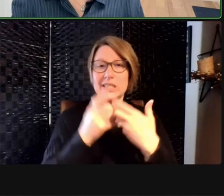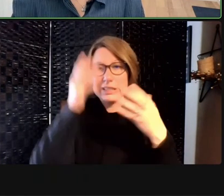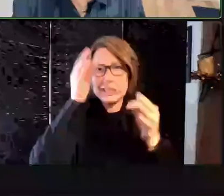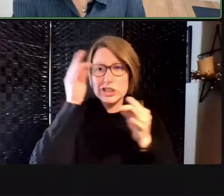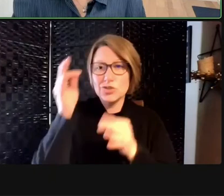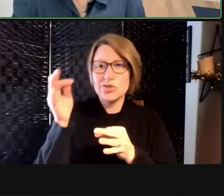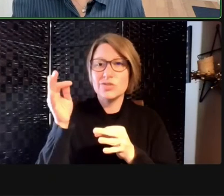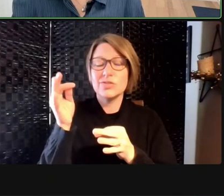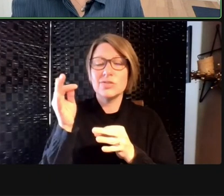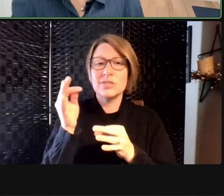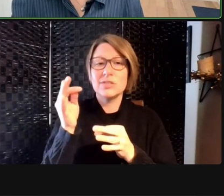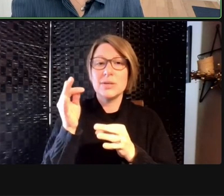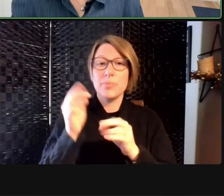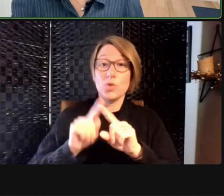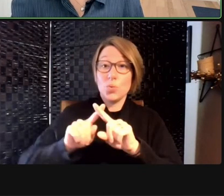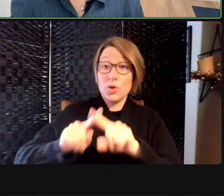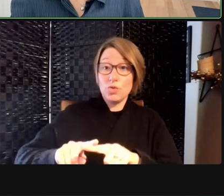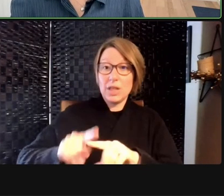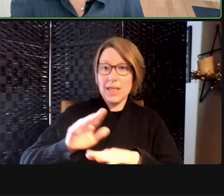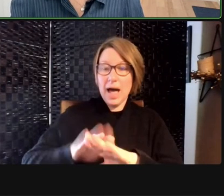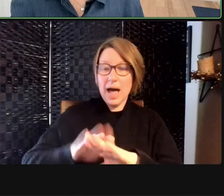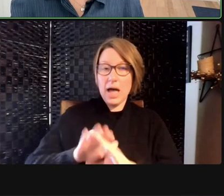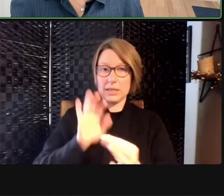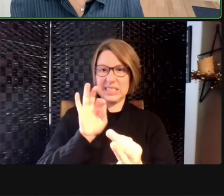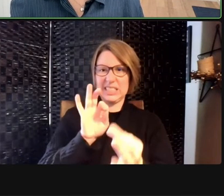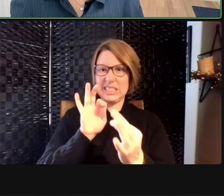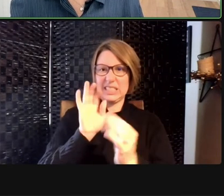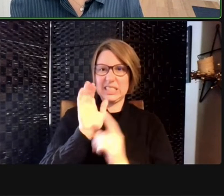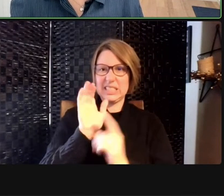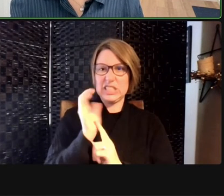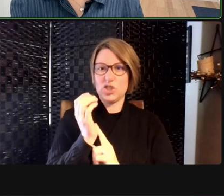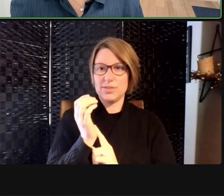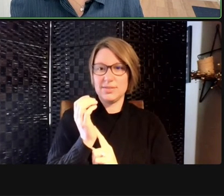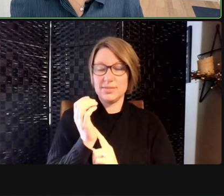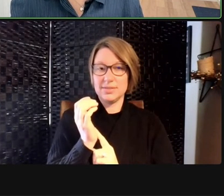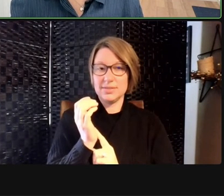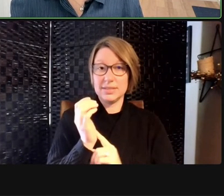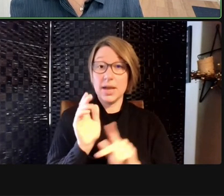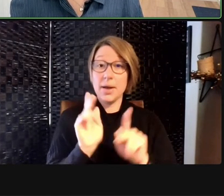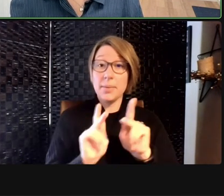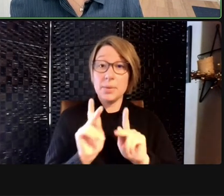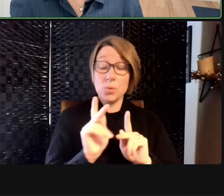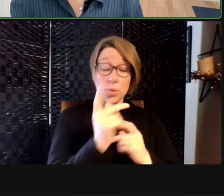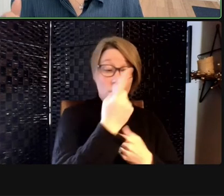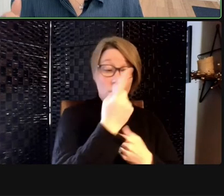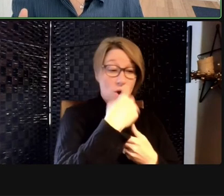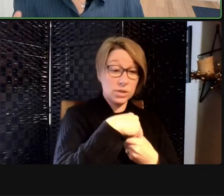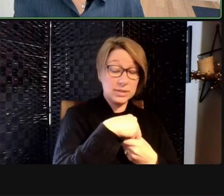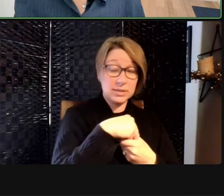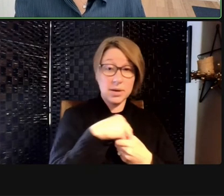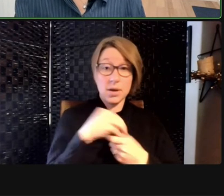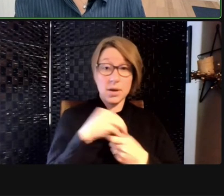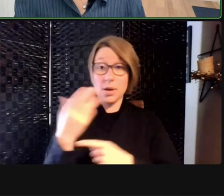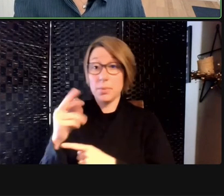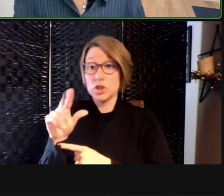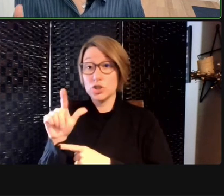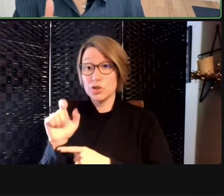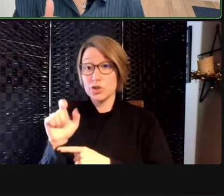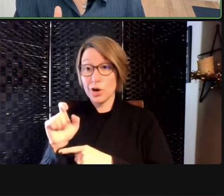and we rely on conditions being just right. So, and I think individuals with autism and individuals with charge rely on